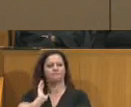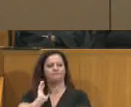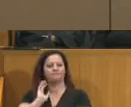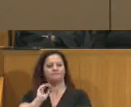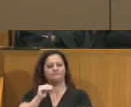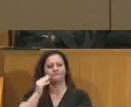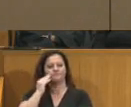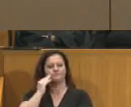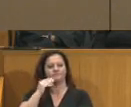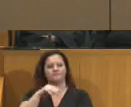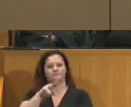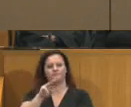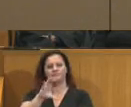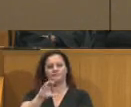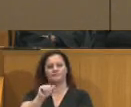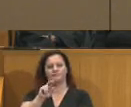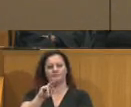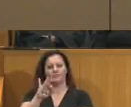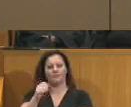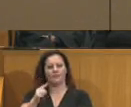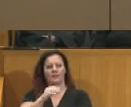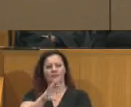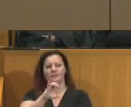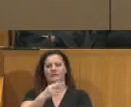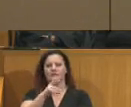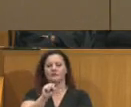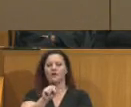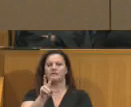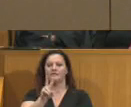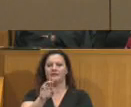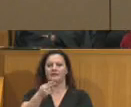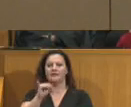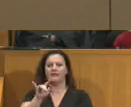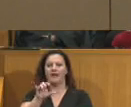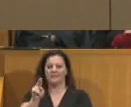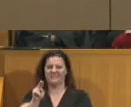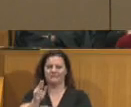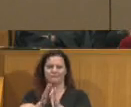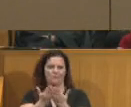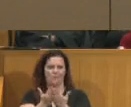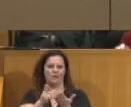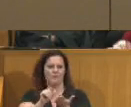And now I'd like to welcome Councilmember Lawana Mayfield to the podium.